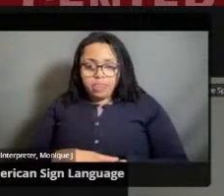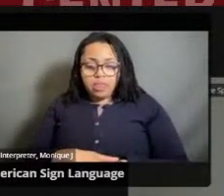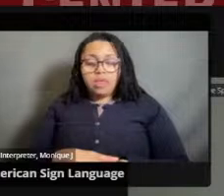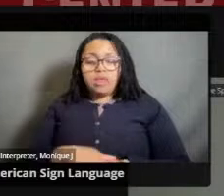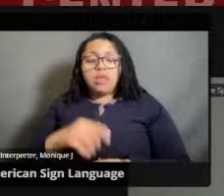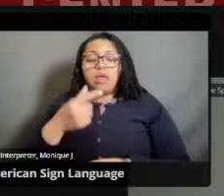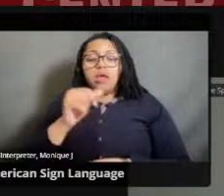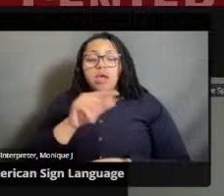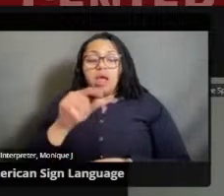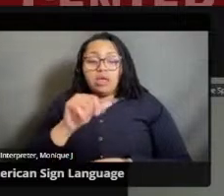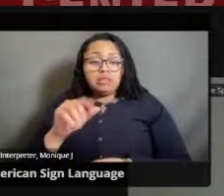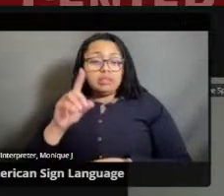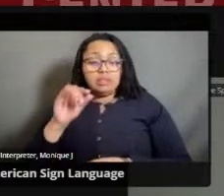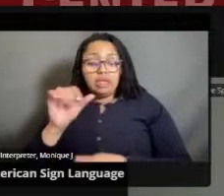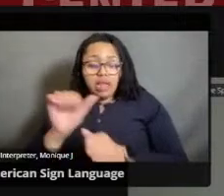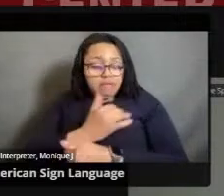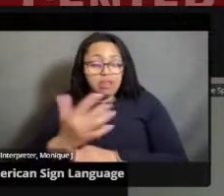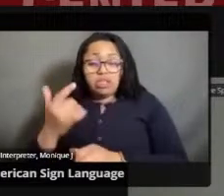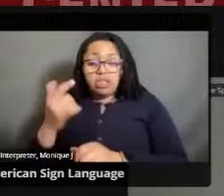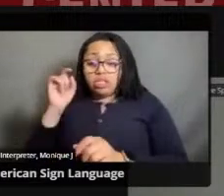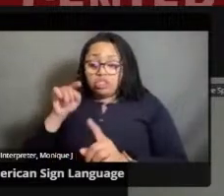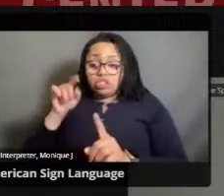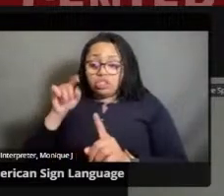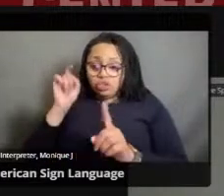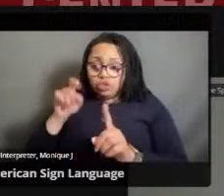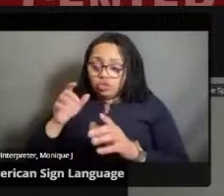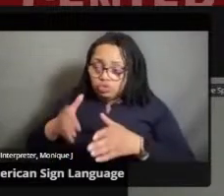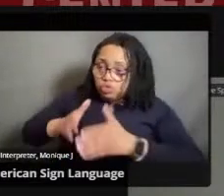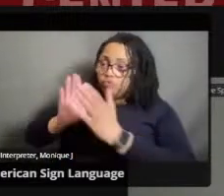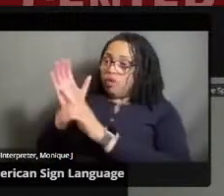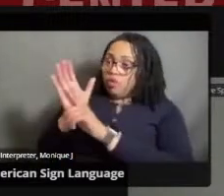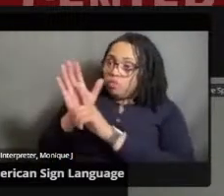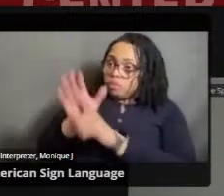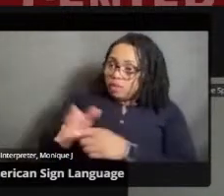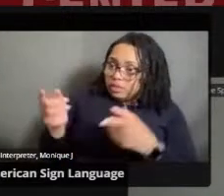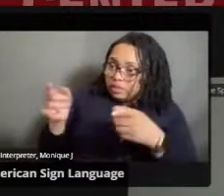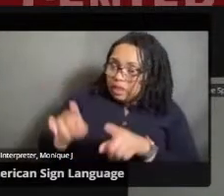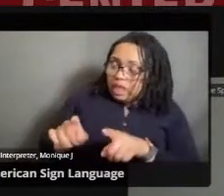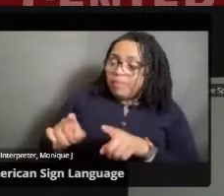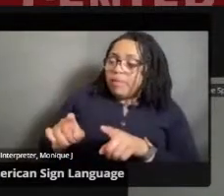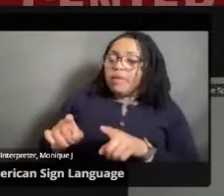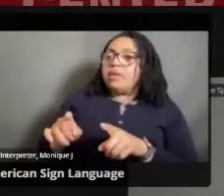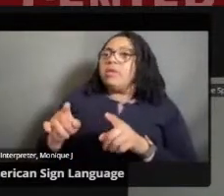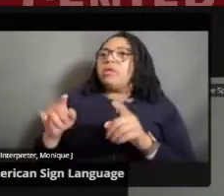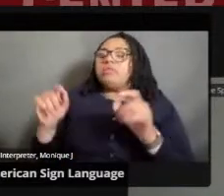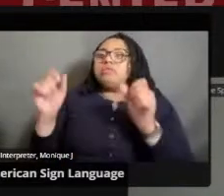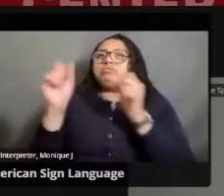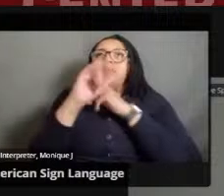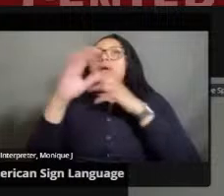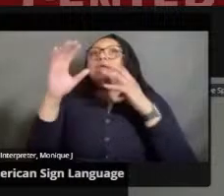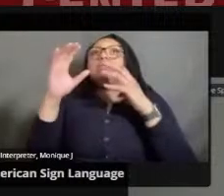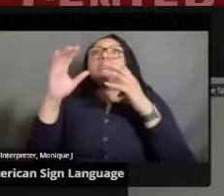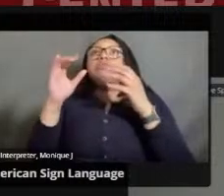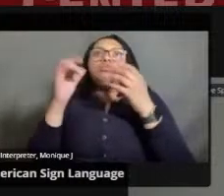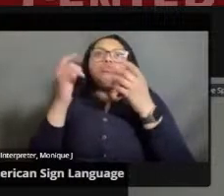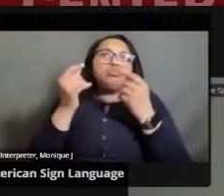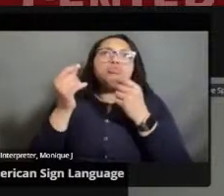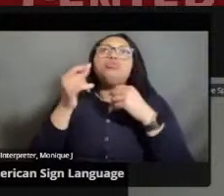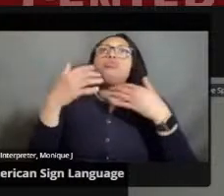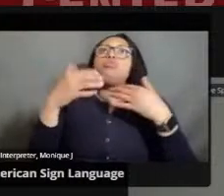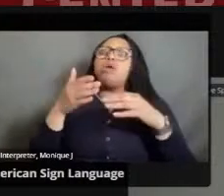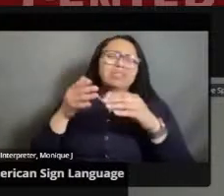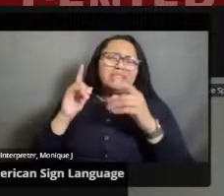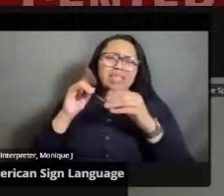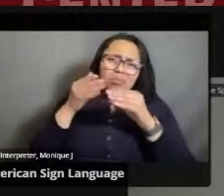Gaza did everything she could to confront this oppression. She surpassed imagination, rose above the limits of the possible